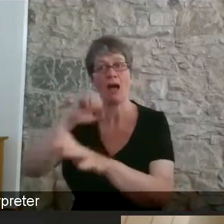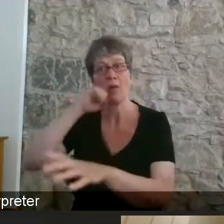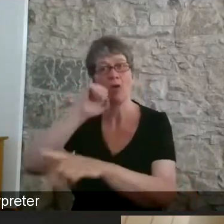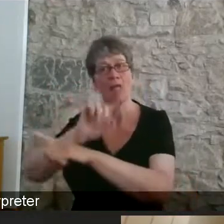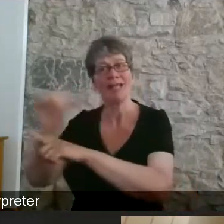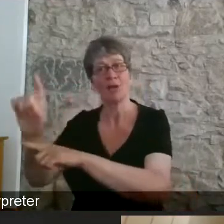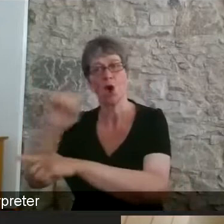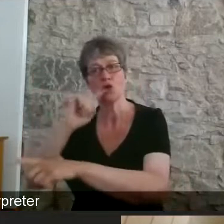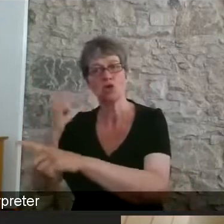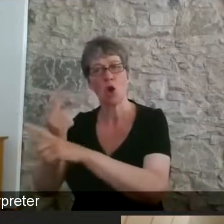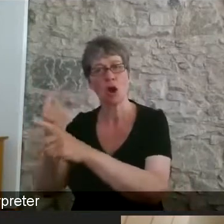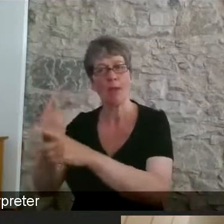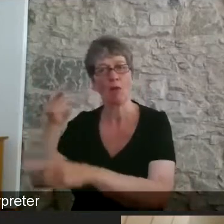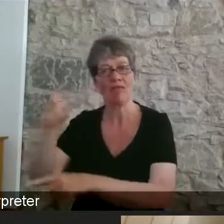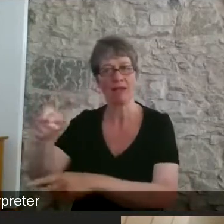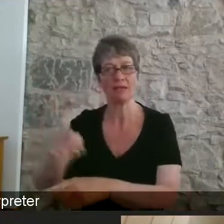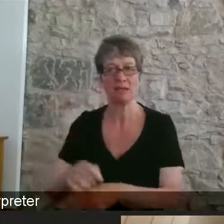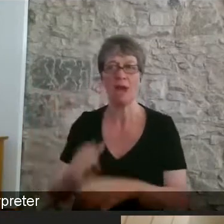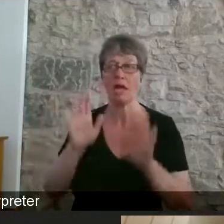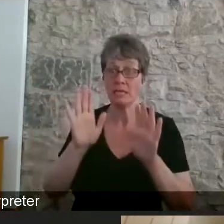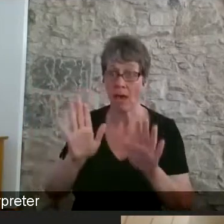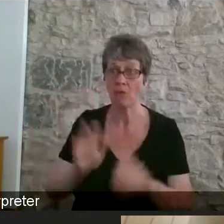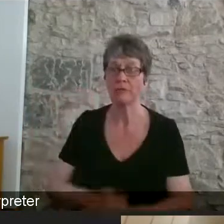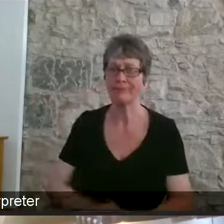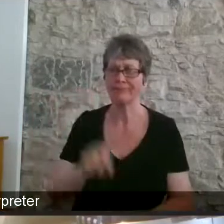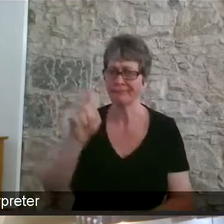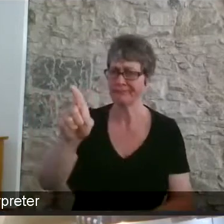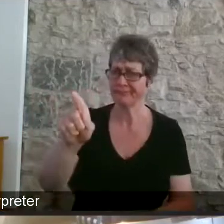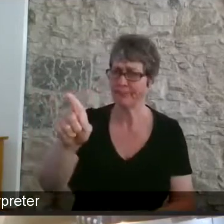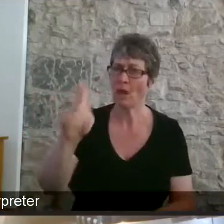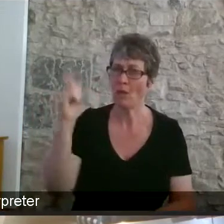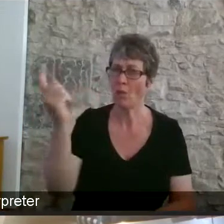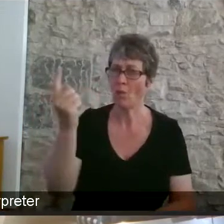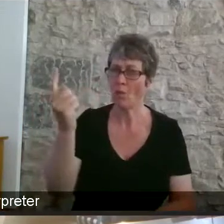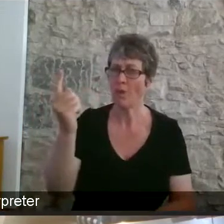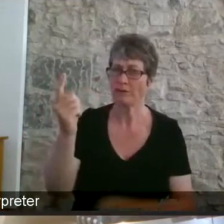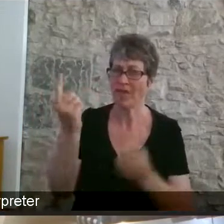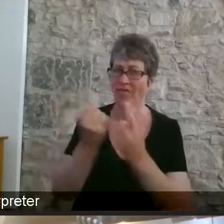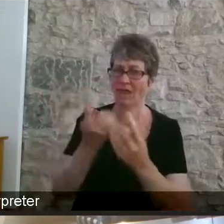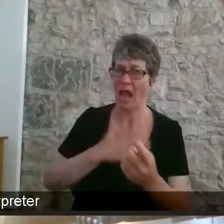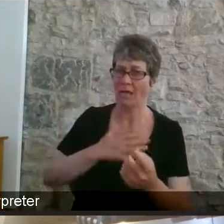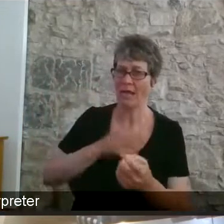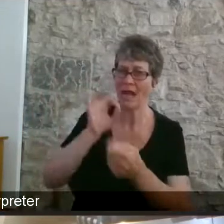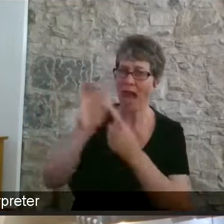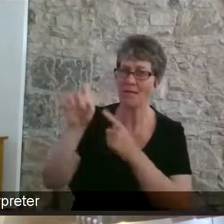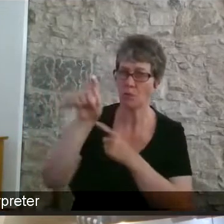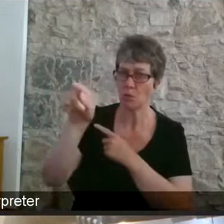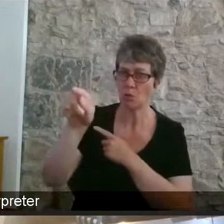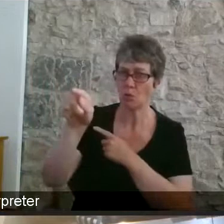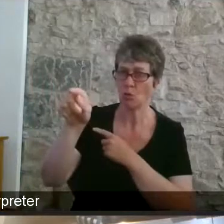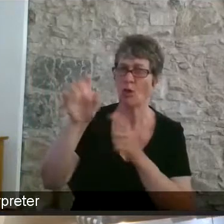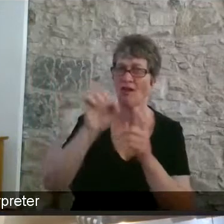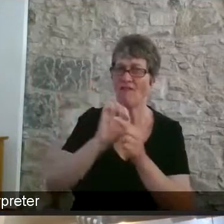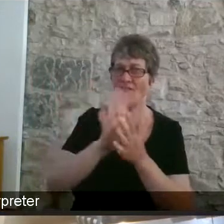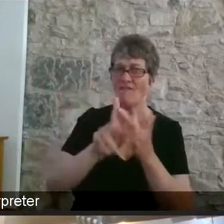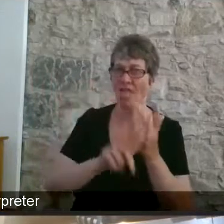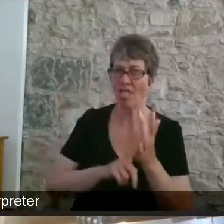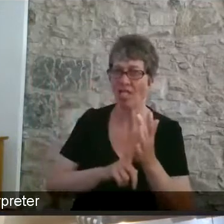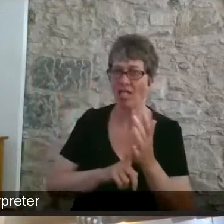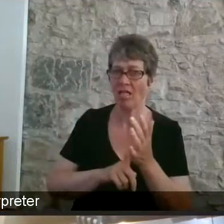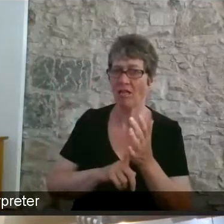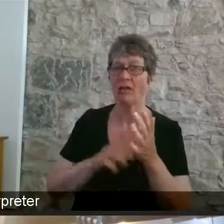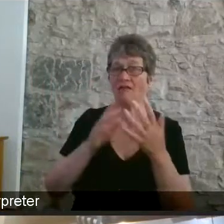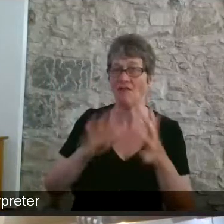that. I am going to bring the point that you made. One of the key issues from the social justice committee